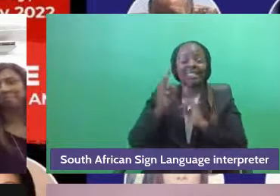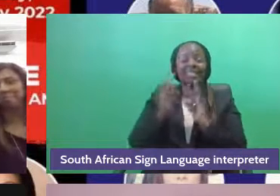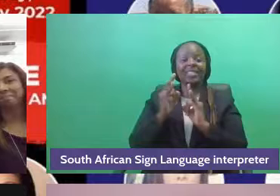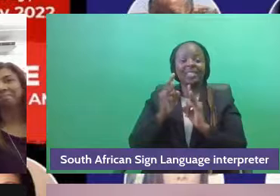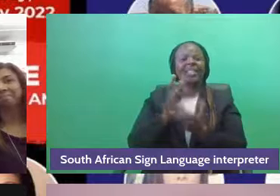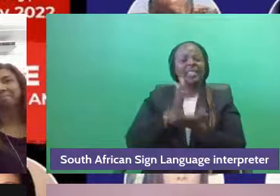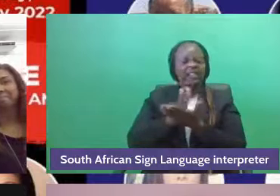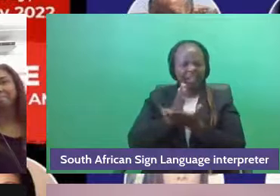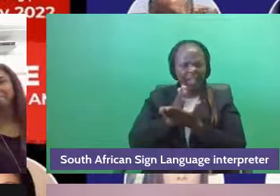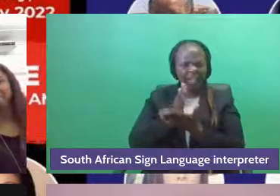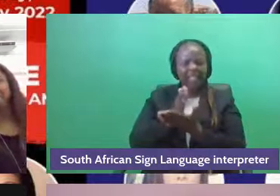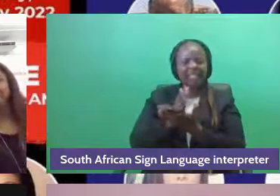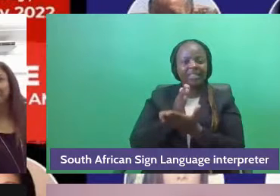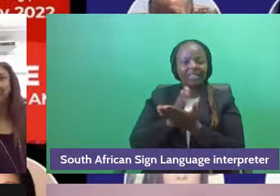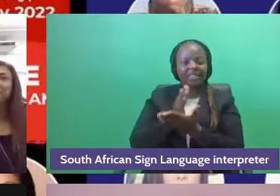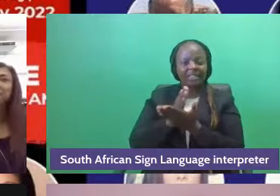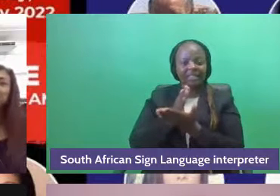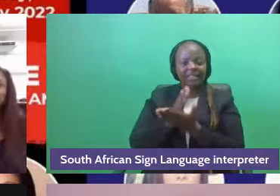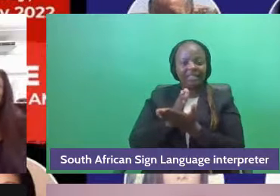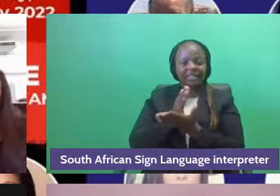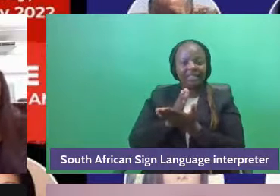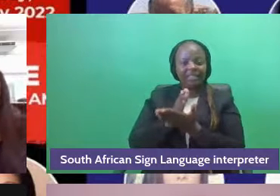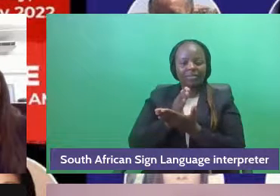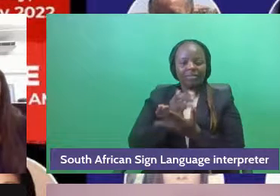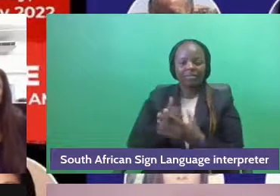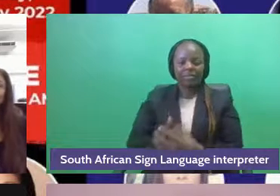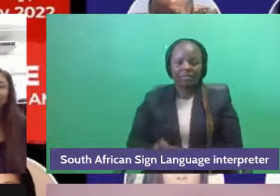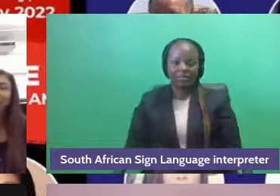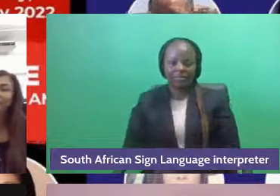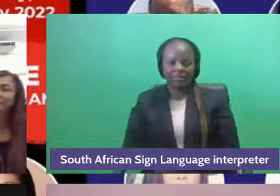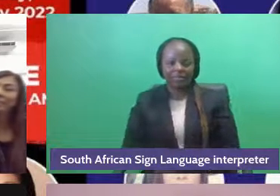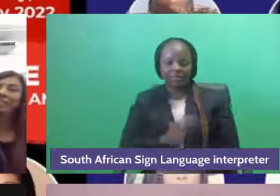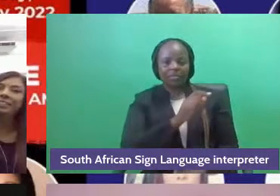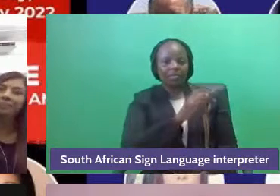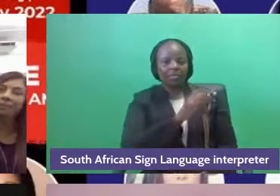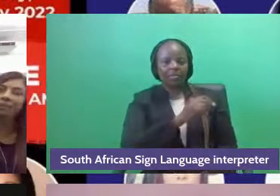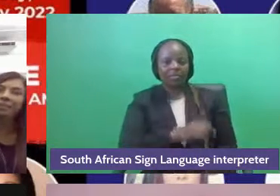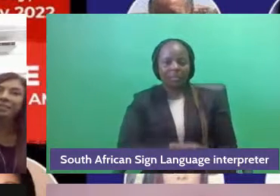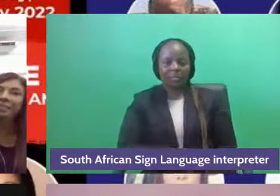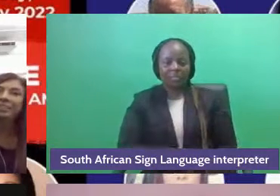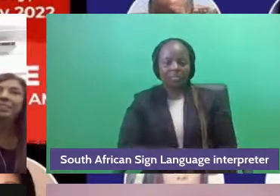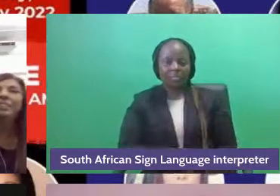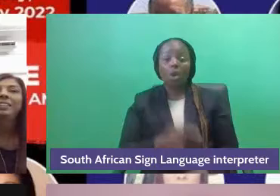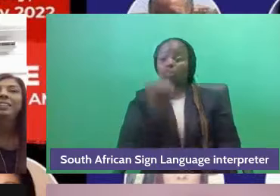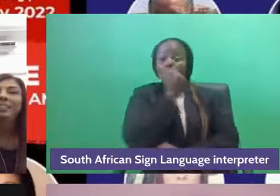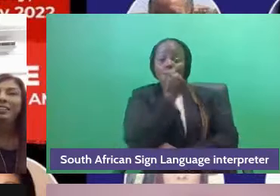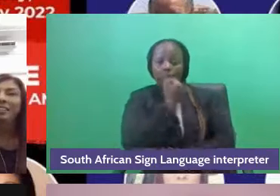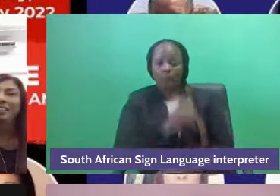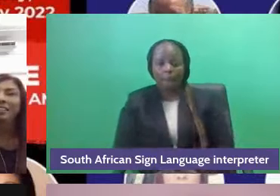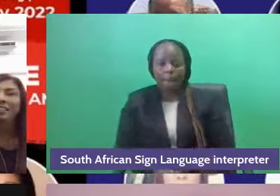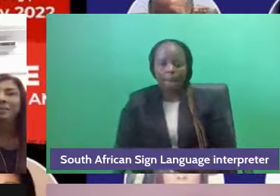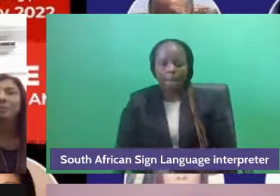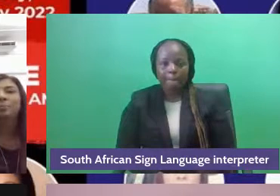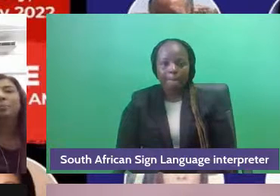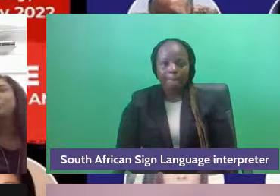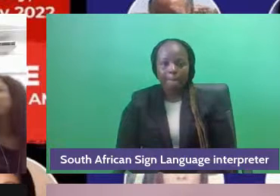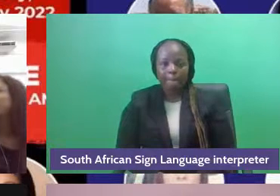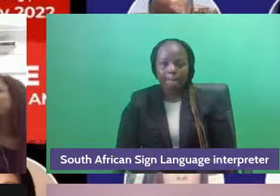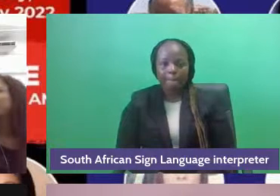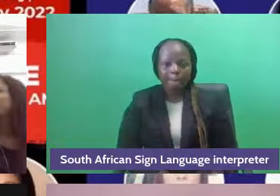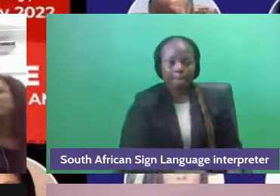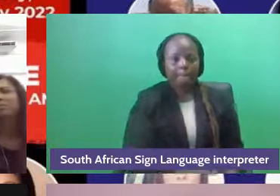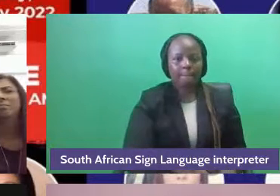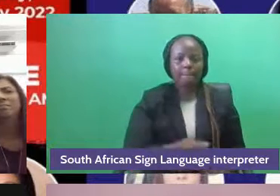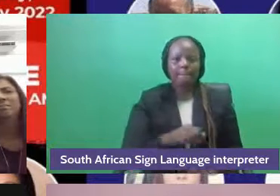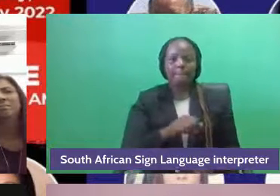definitely be honored. Sorry, Maud. Oh, yes, sorry. May I come in there?